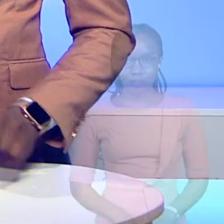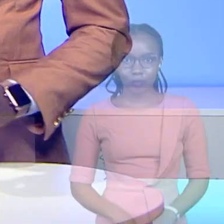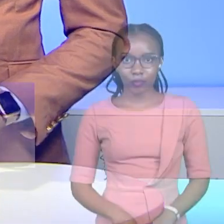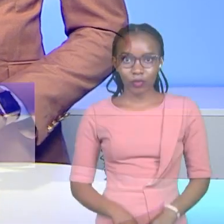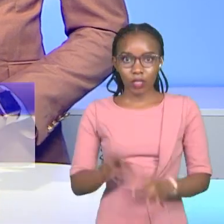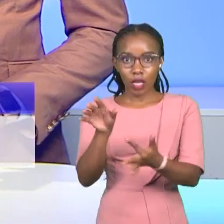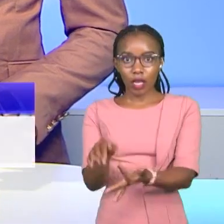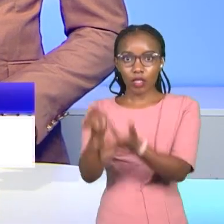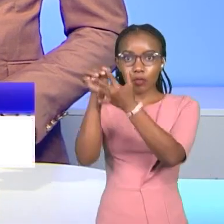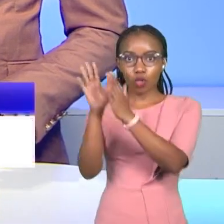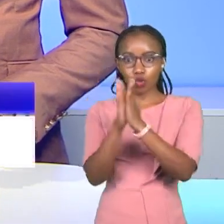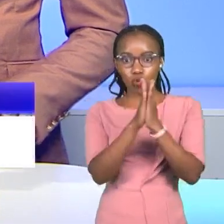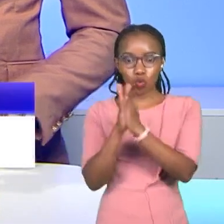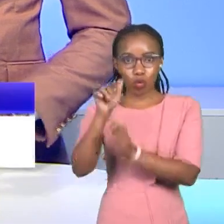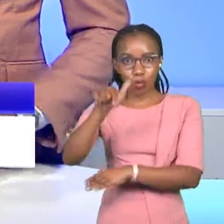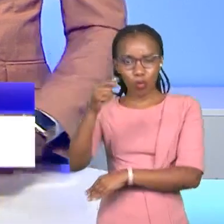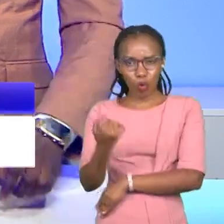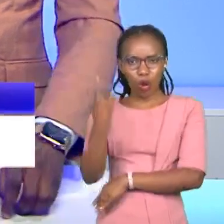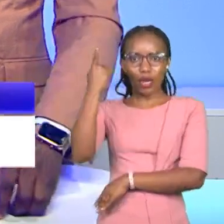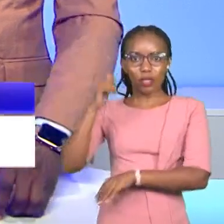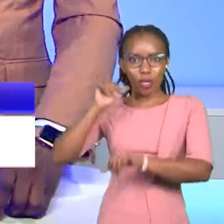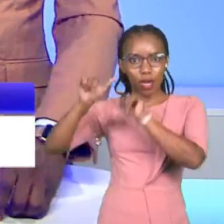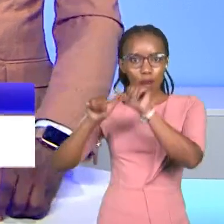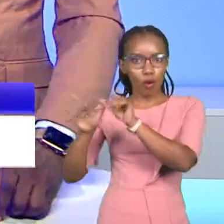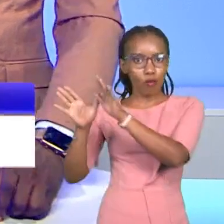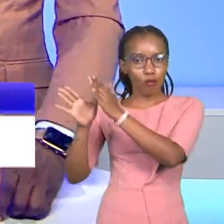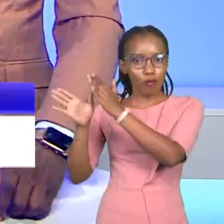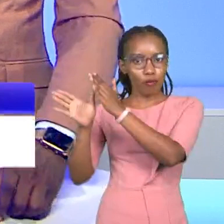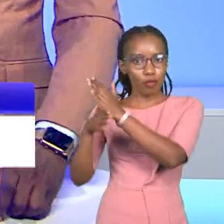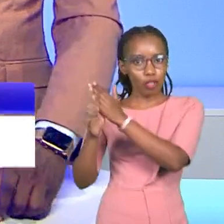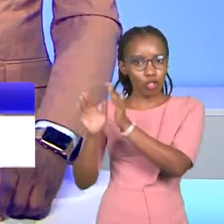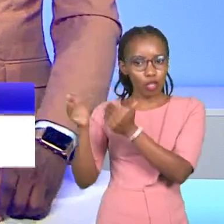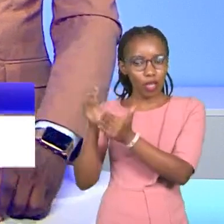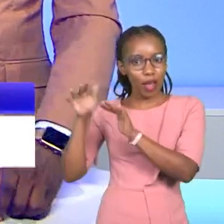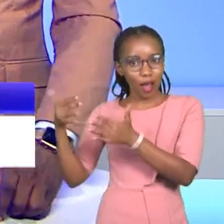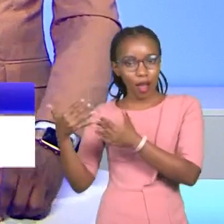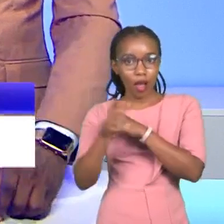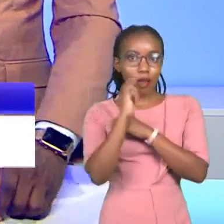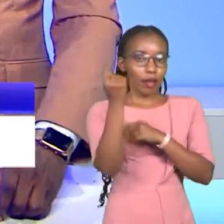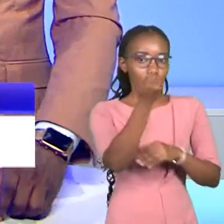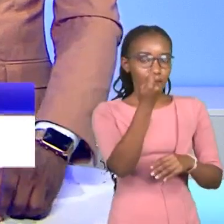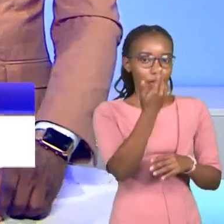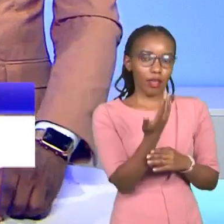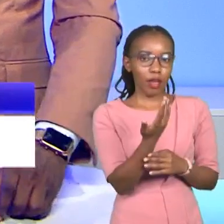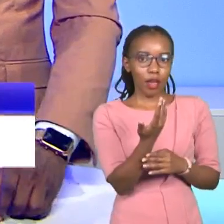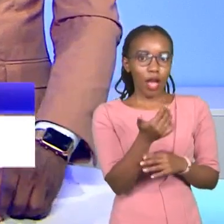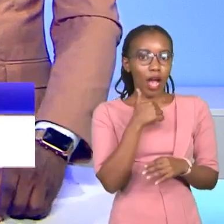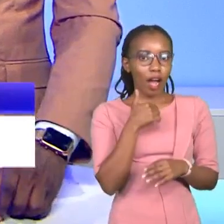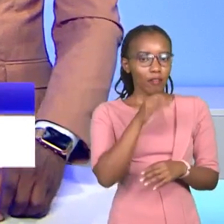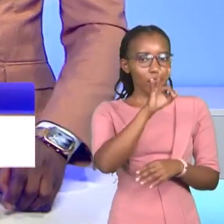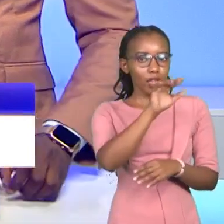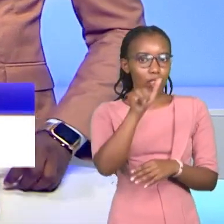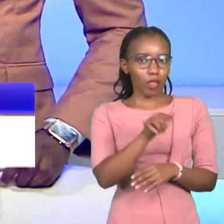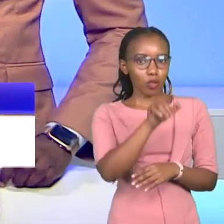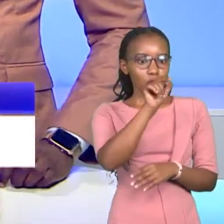And in a special feature tonight, Understanding Aquaculture, it is estimated that Kenya as a country consumes slightly over 3,000